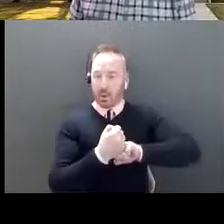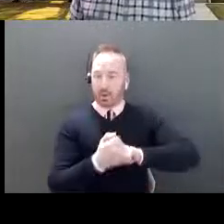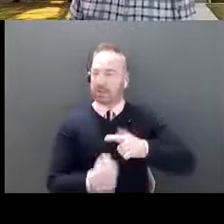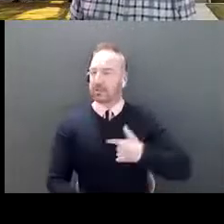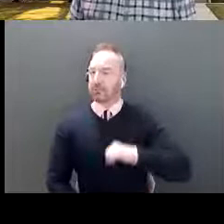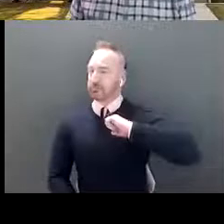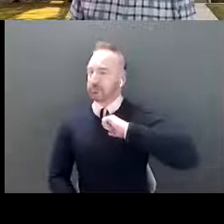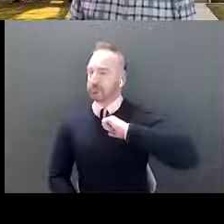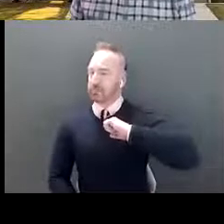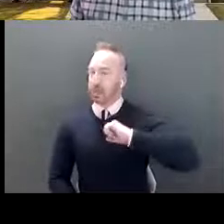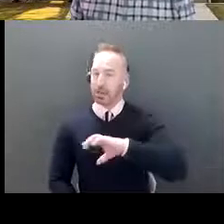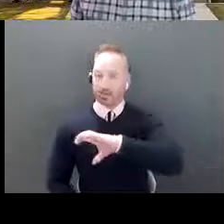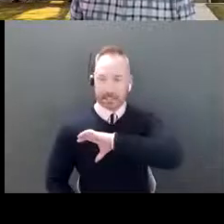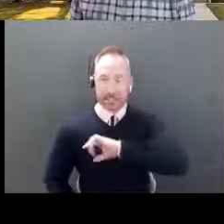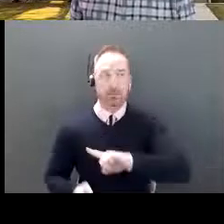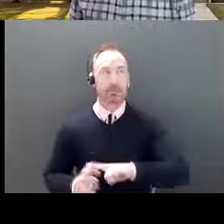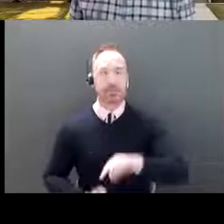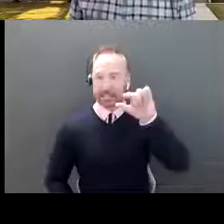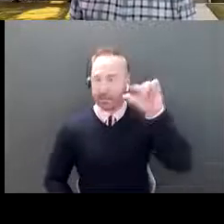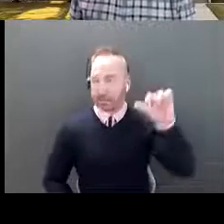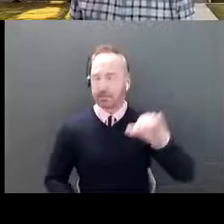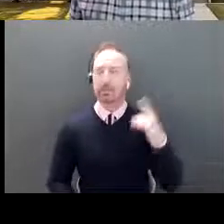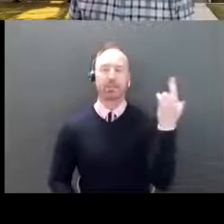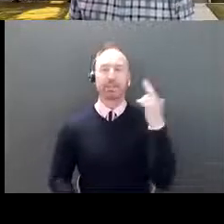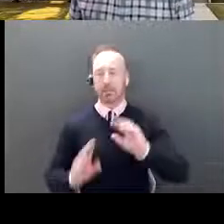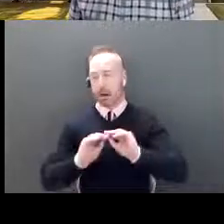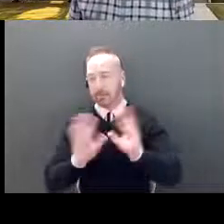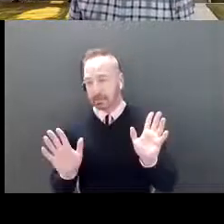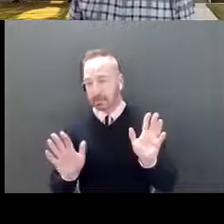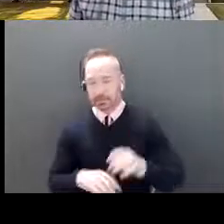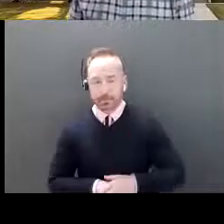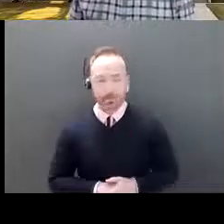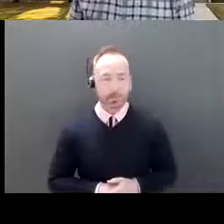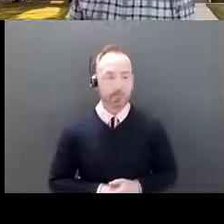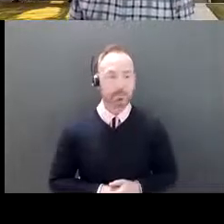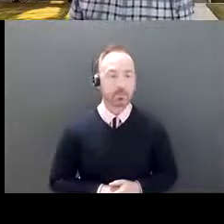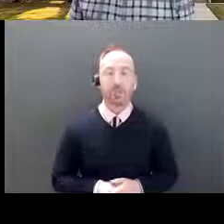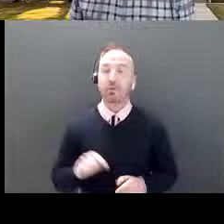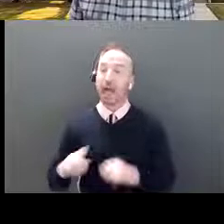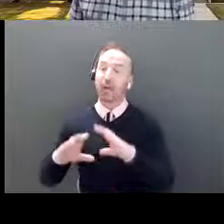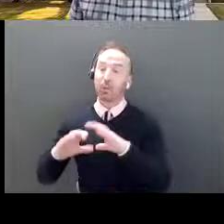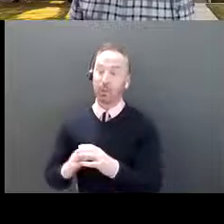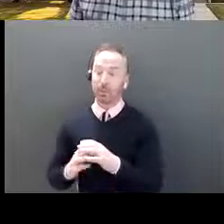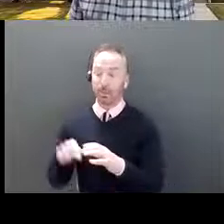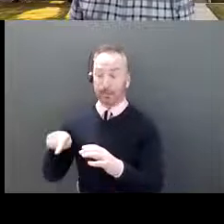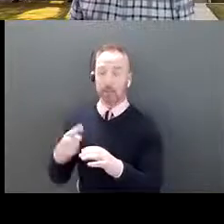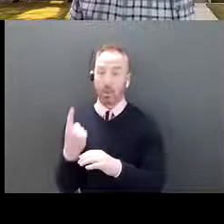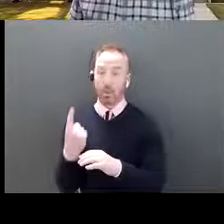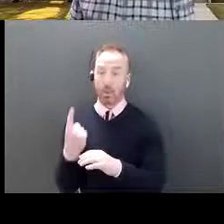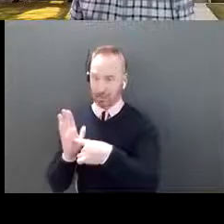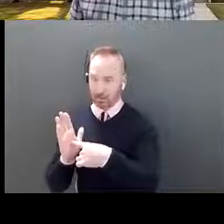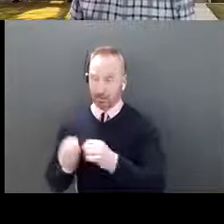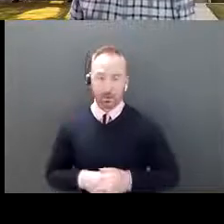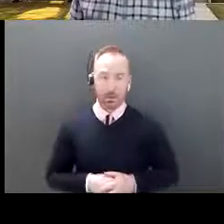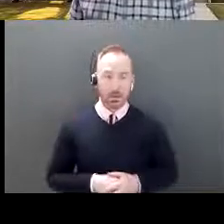government for obvious reasons. So I just use that group as one example and really look at